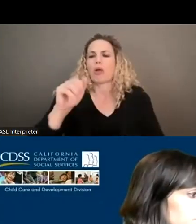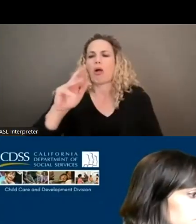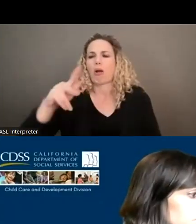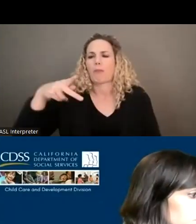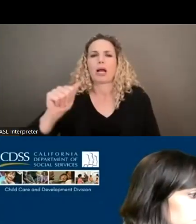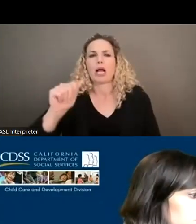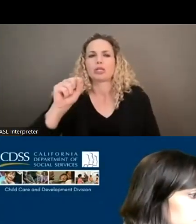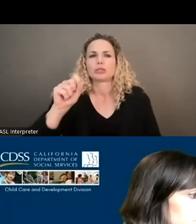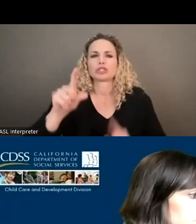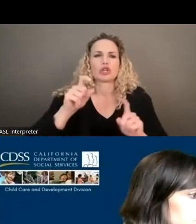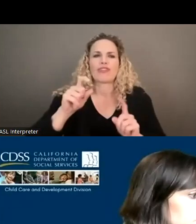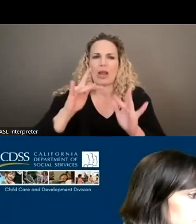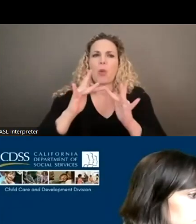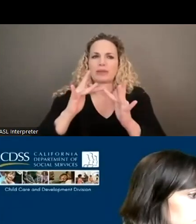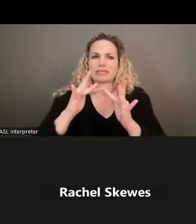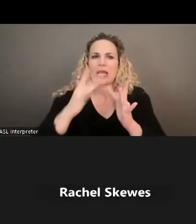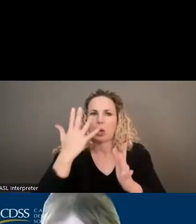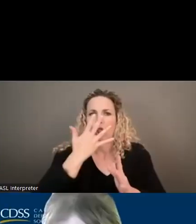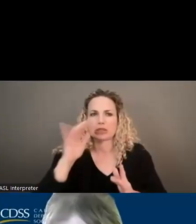Thanks, Rachel.